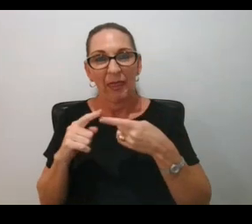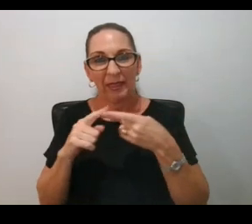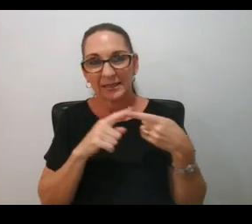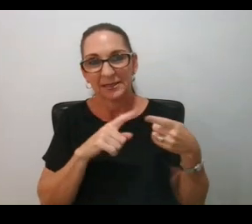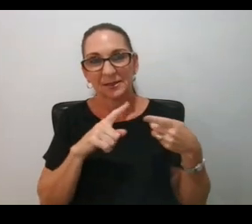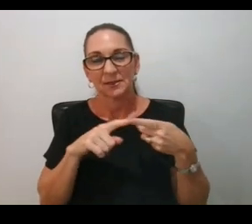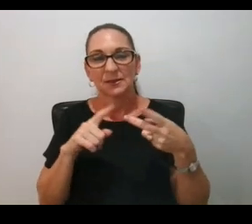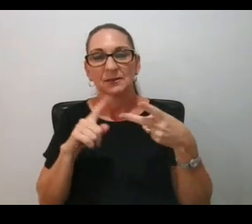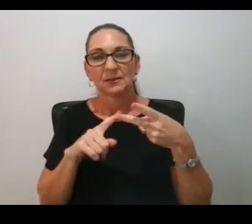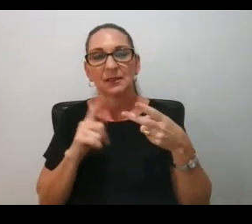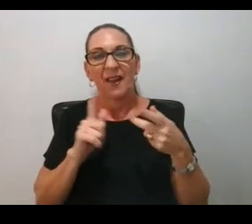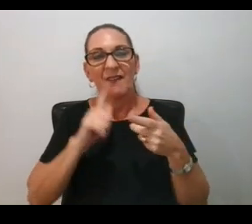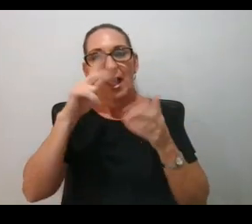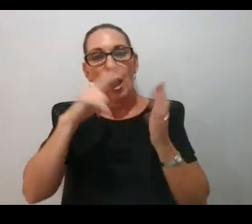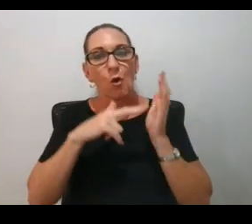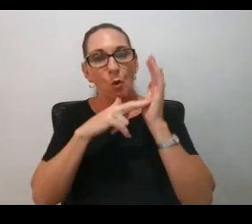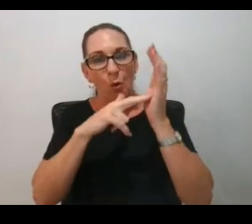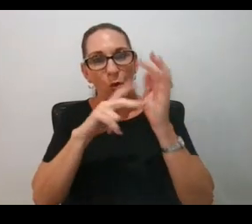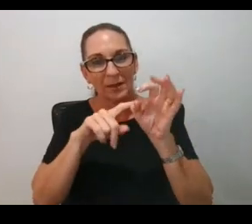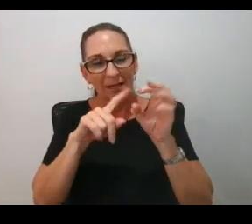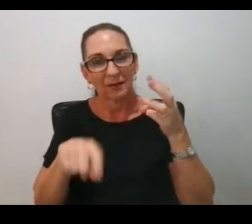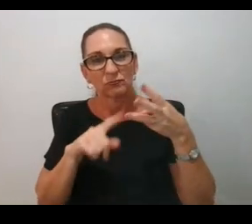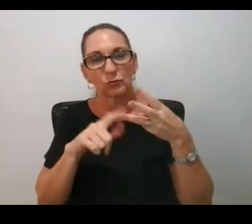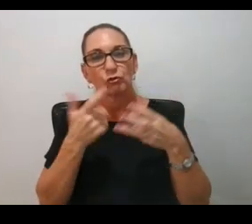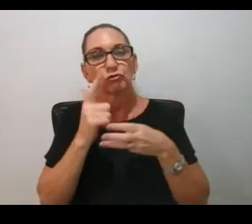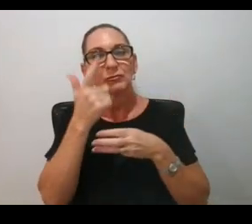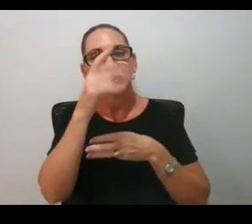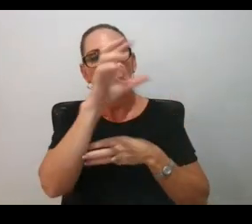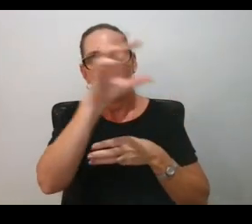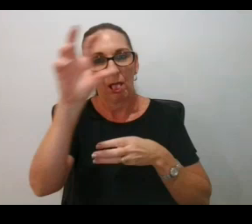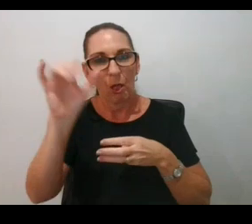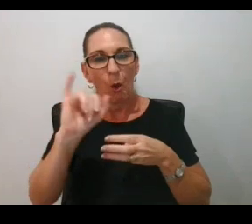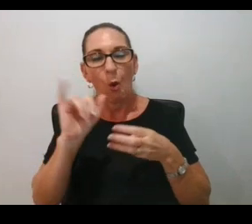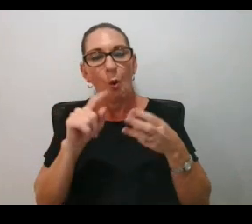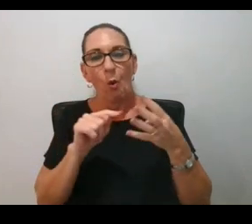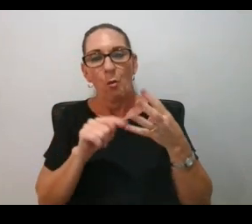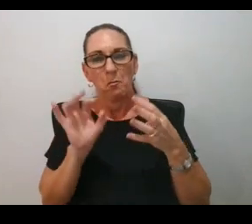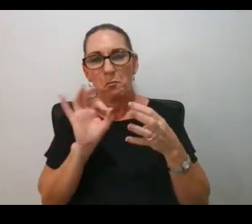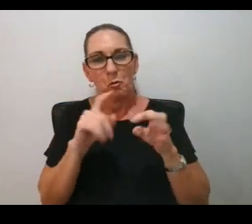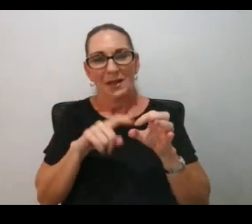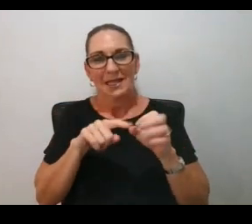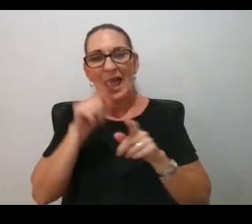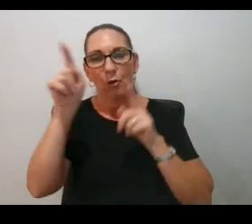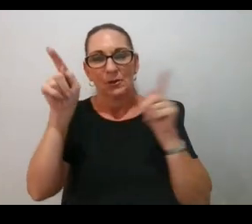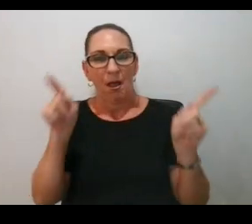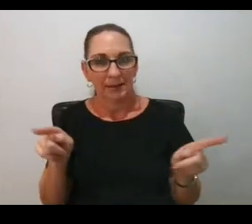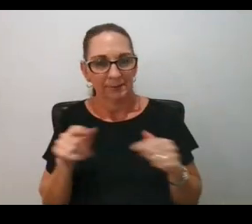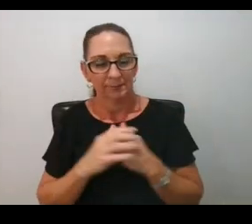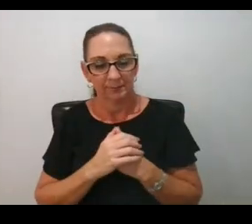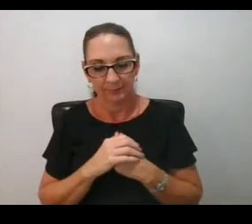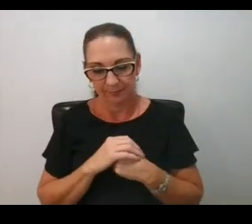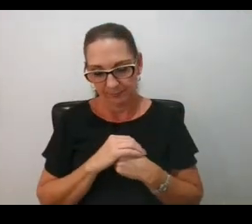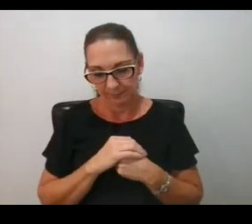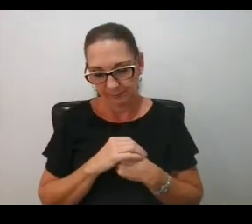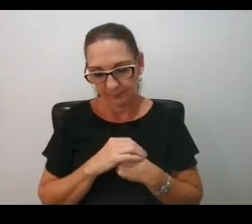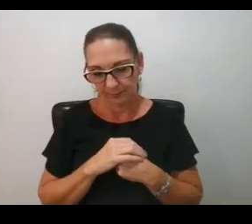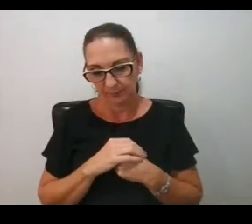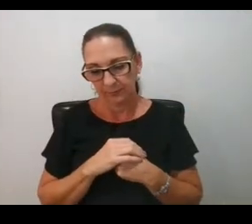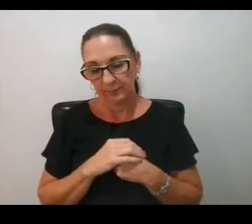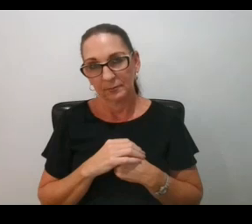Regional Queensland or outside of Queensland? And Paul, while they're just answering that, any of